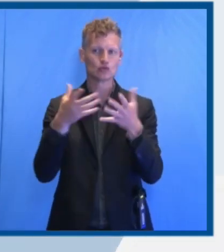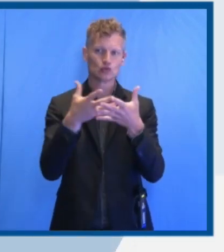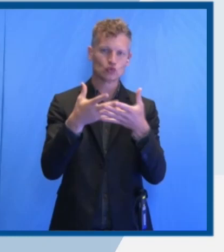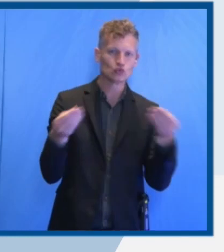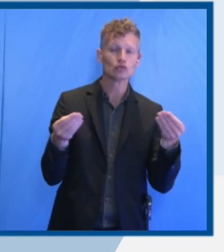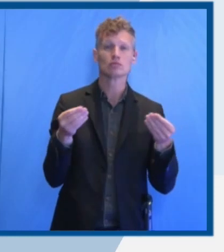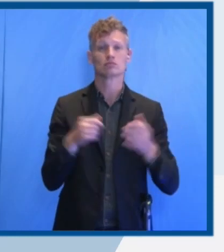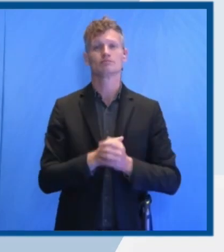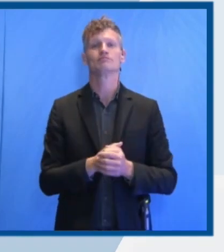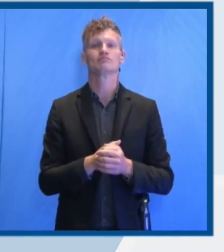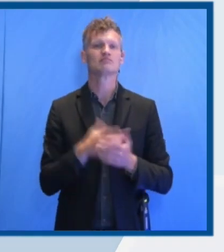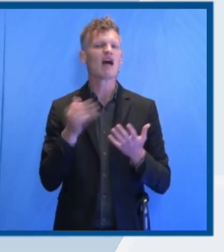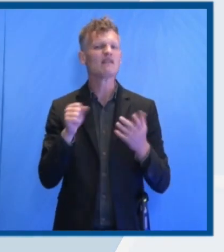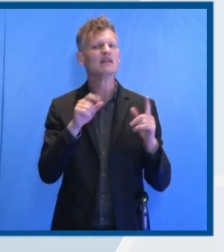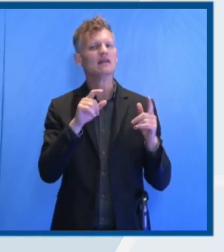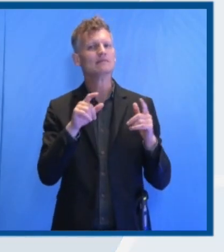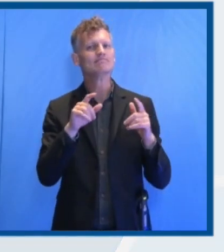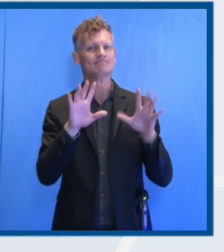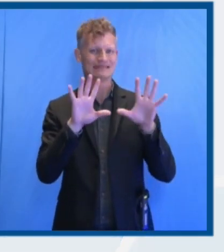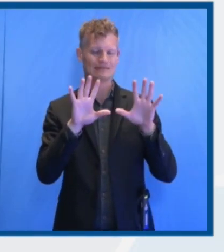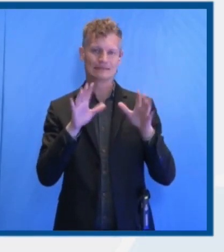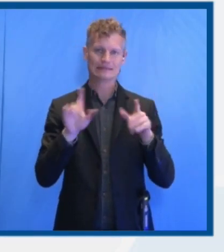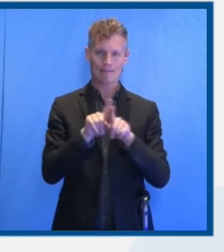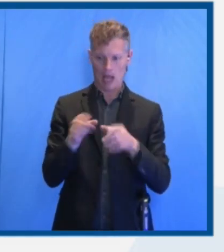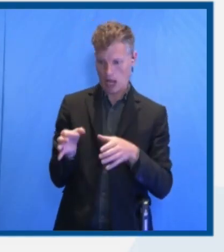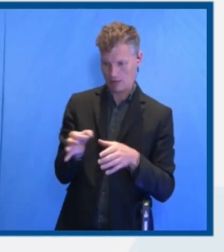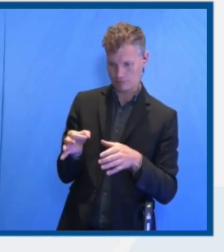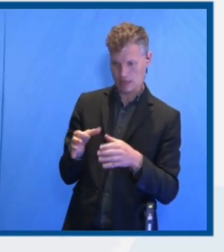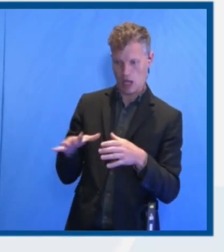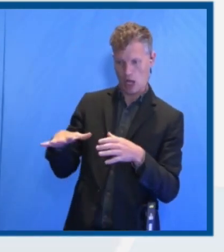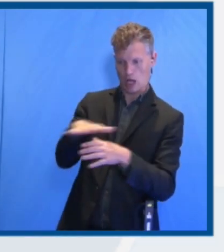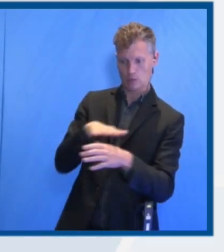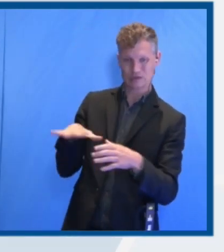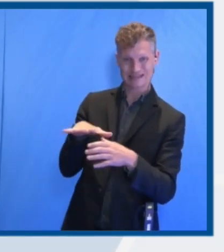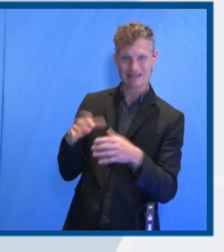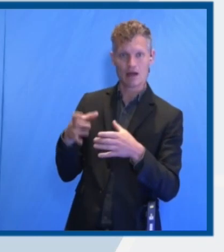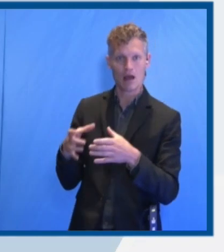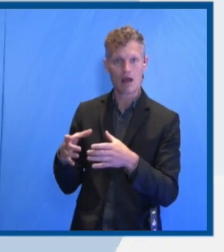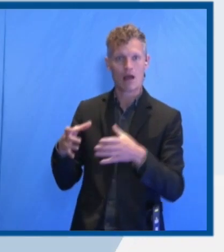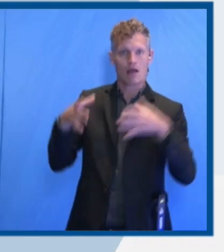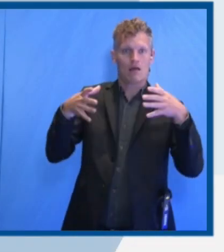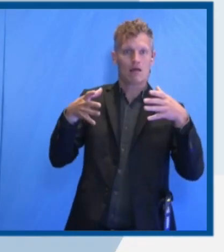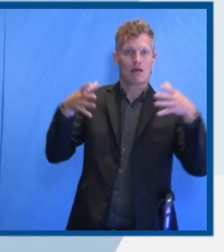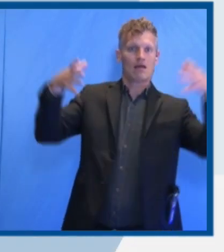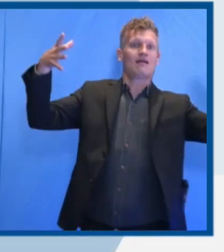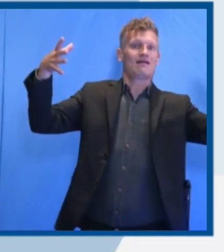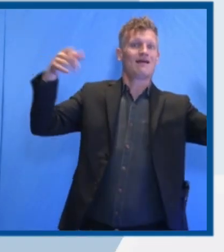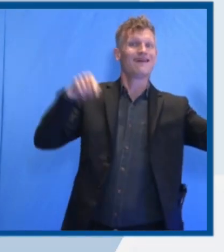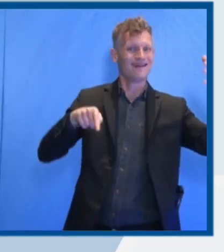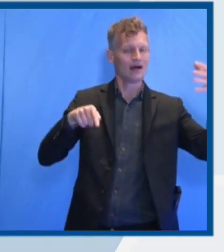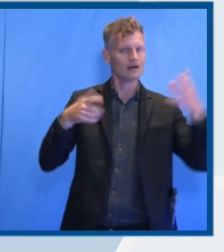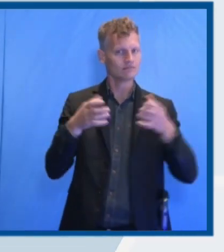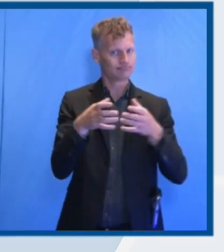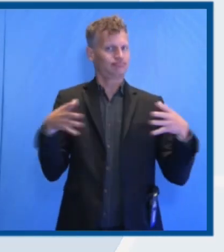to national and regional levels. The second point, which has been made before by other speakers, is